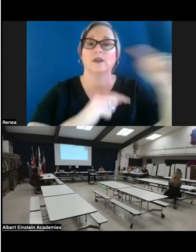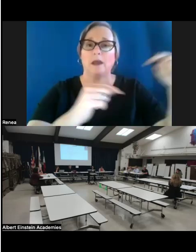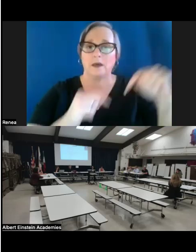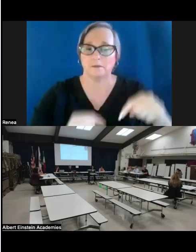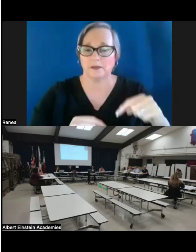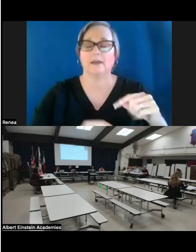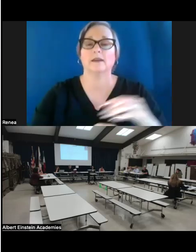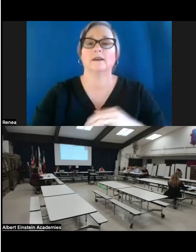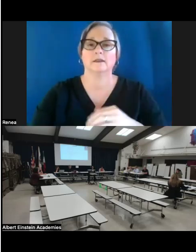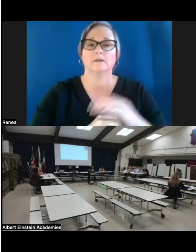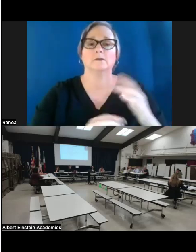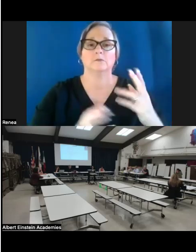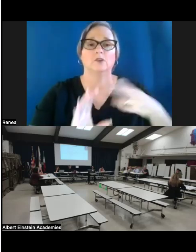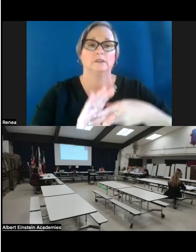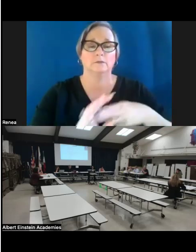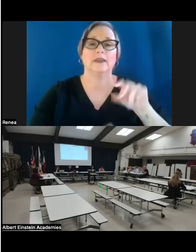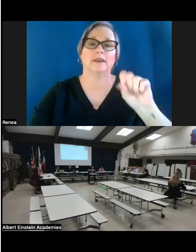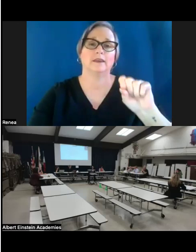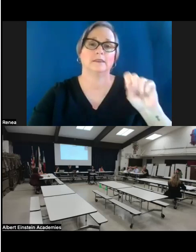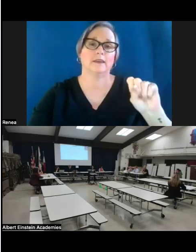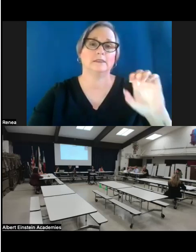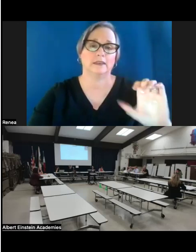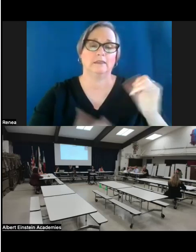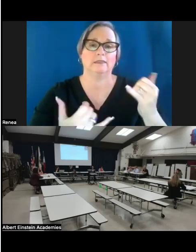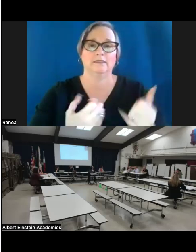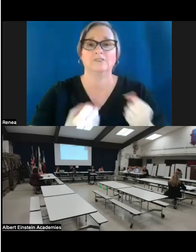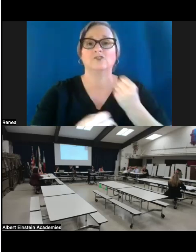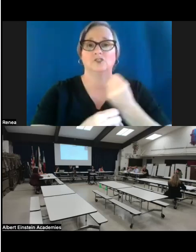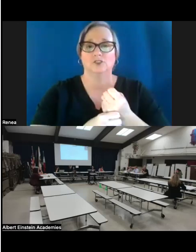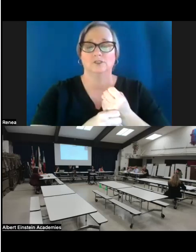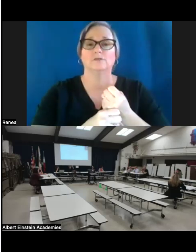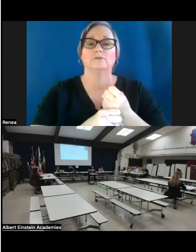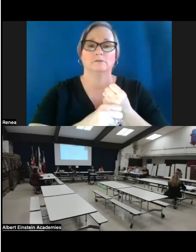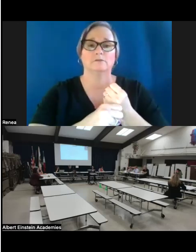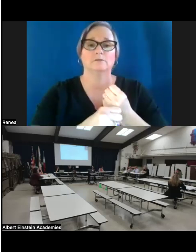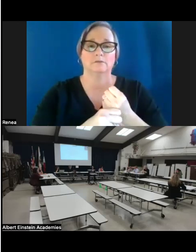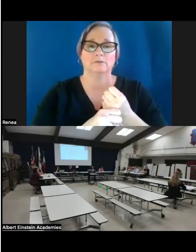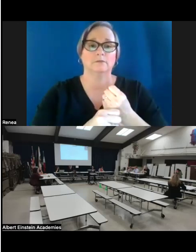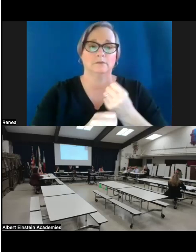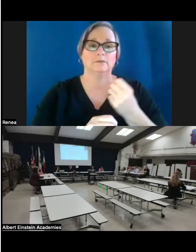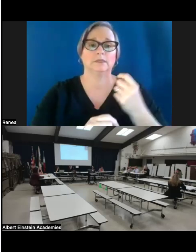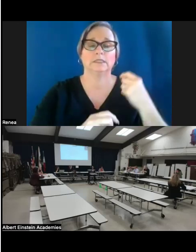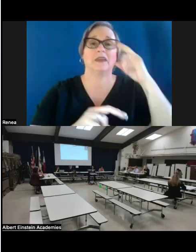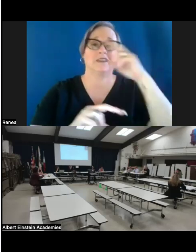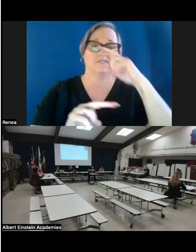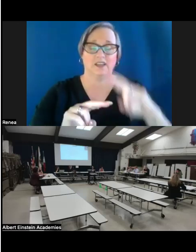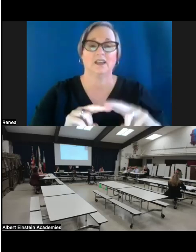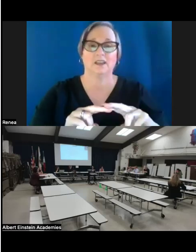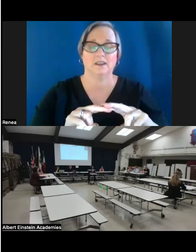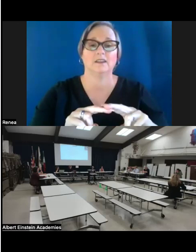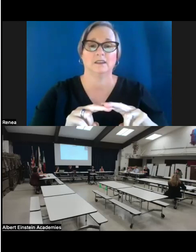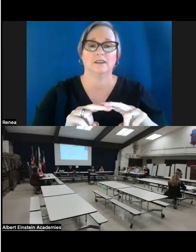in our SSC this year. It's been fun. And so I have gift cards for you